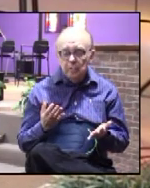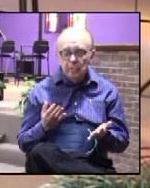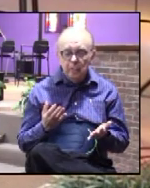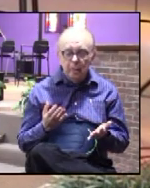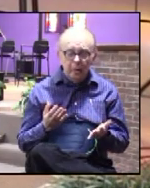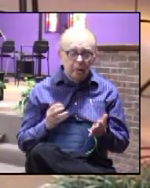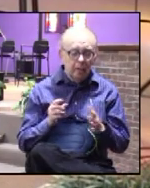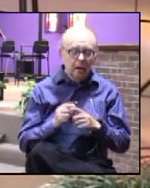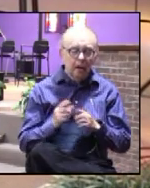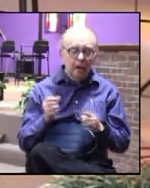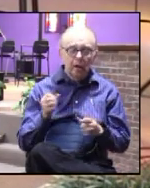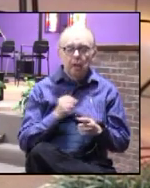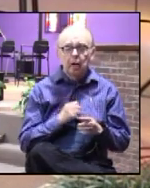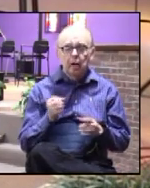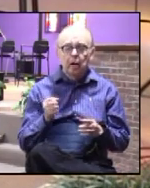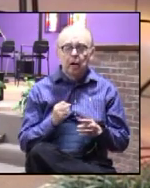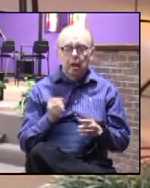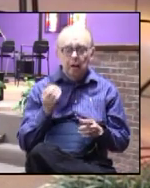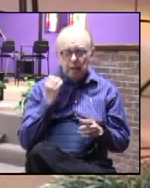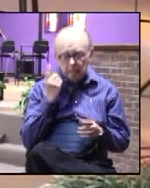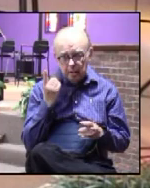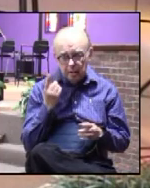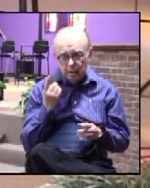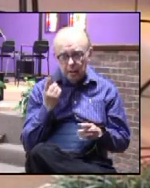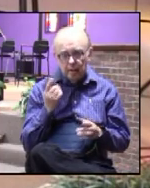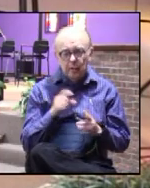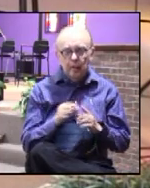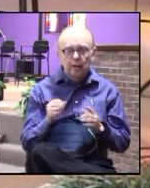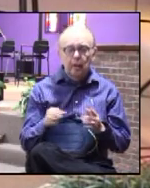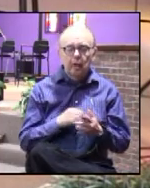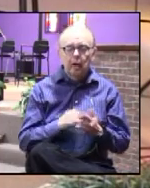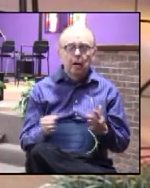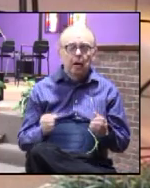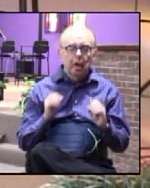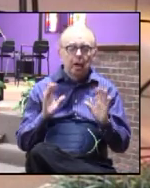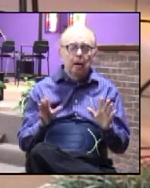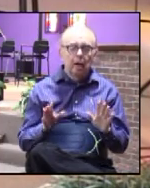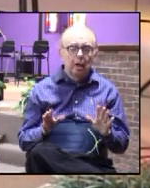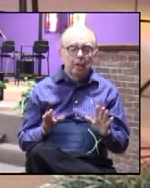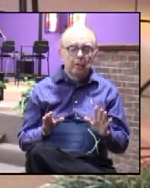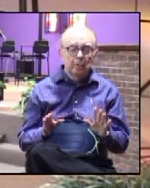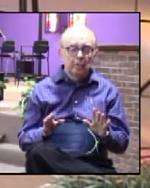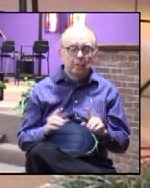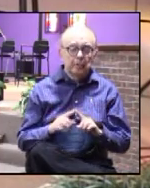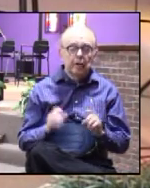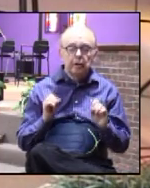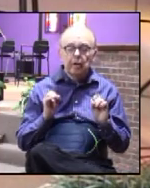The words of the song. You don't understand. The words of the song are great, but I don't like the beat.